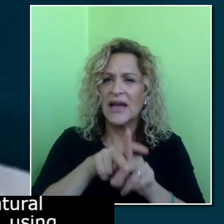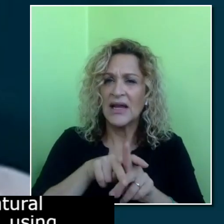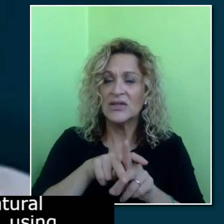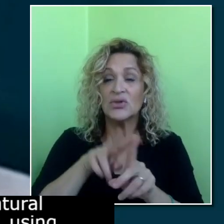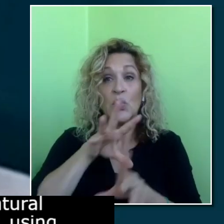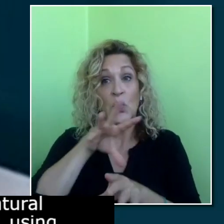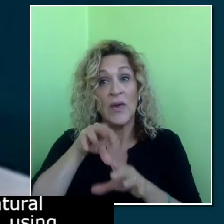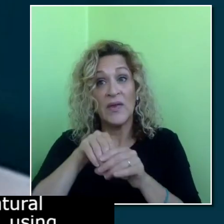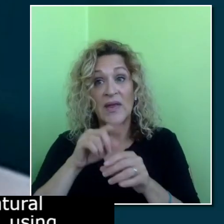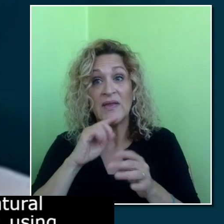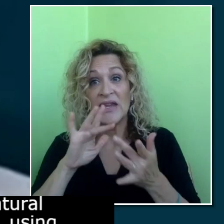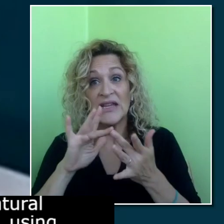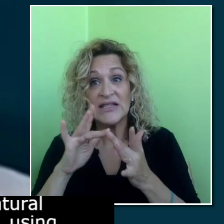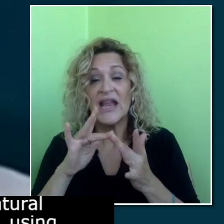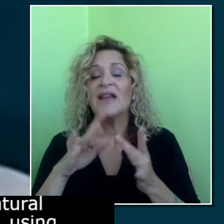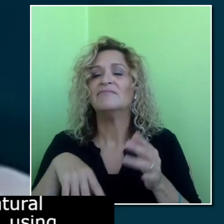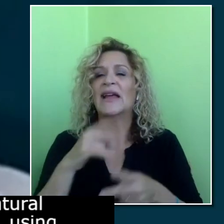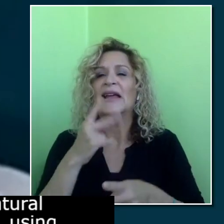with one another.